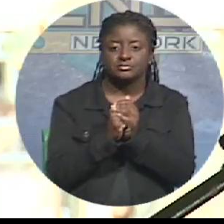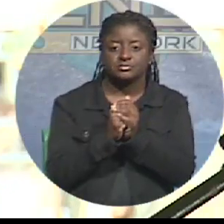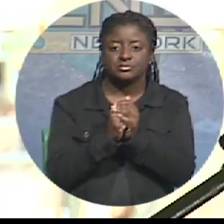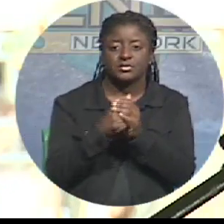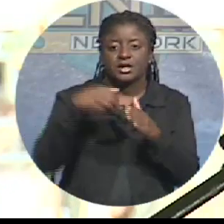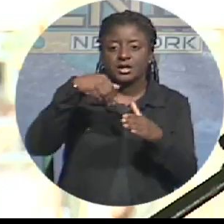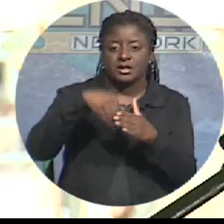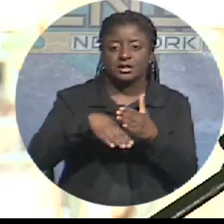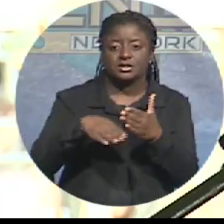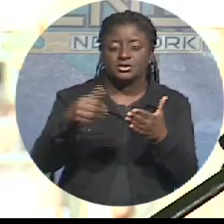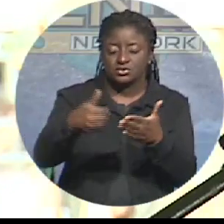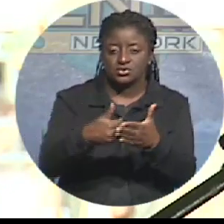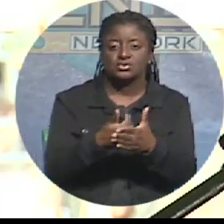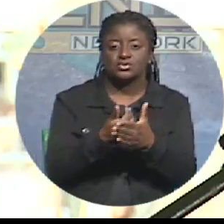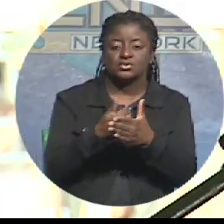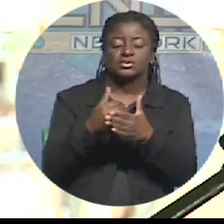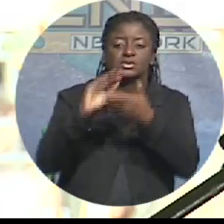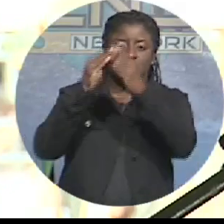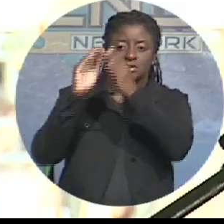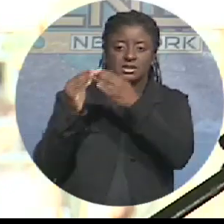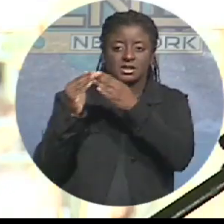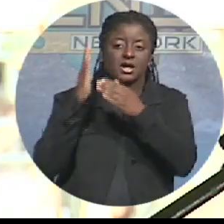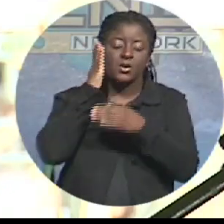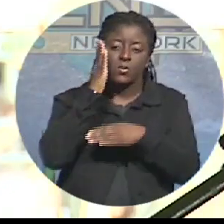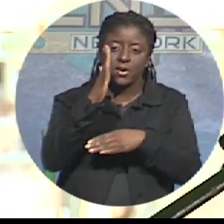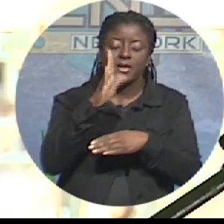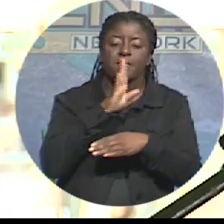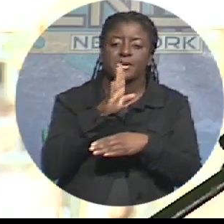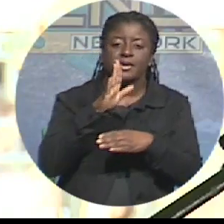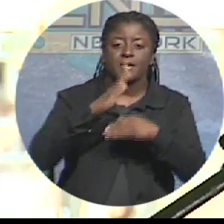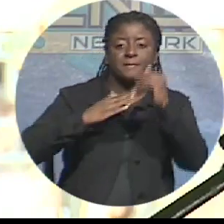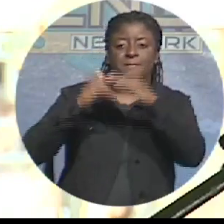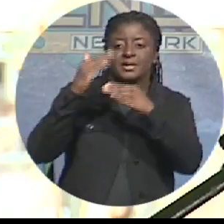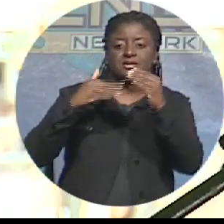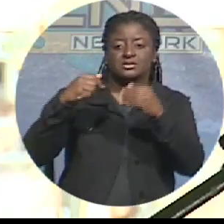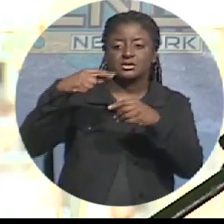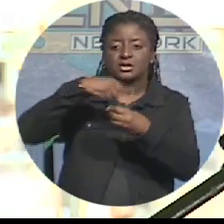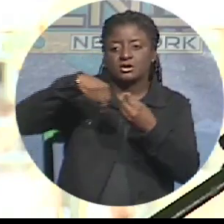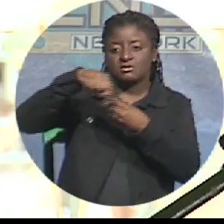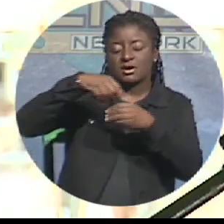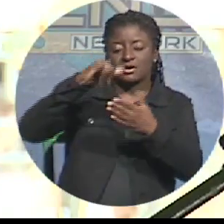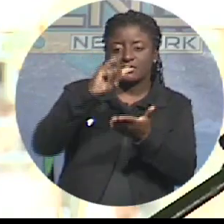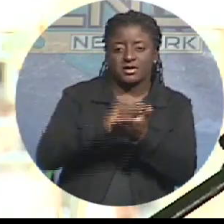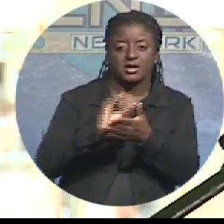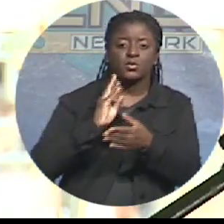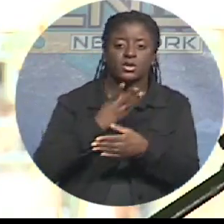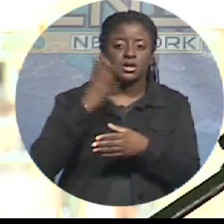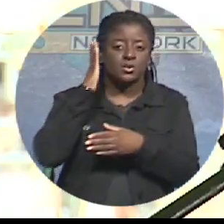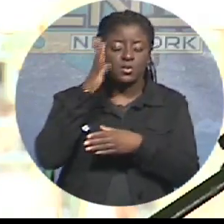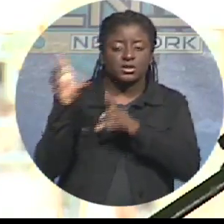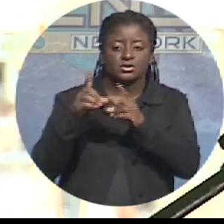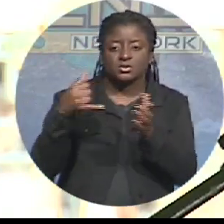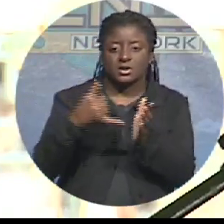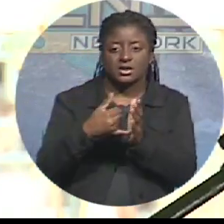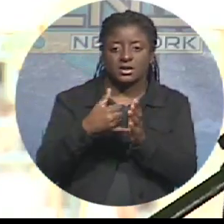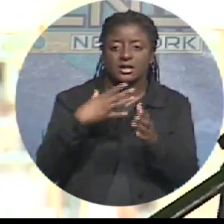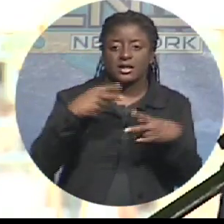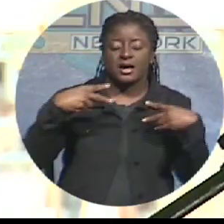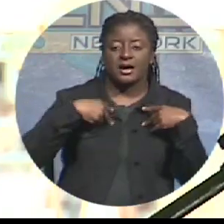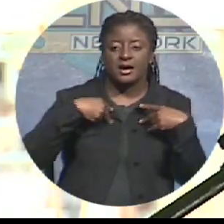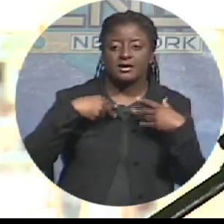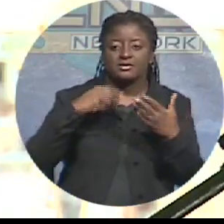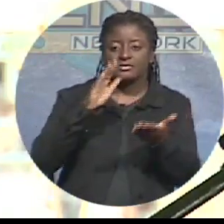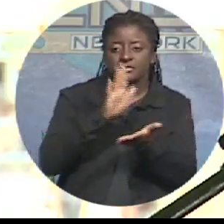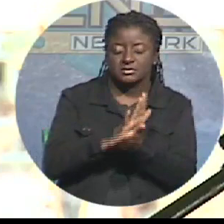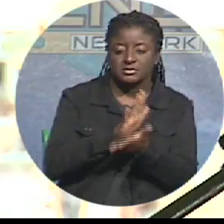And a new city will be built around that, because we're going to do it. And we're going to have institutions from around the world